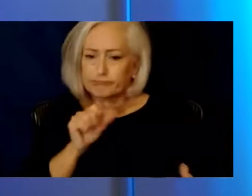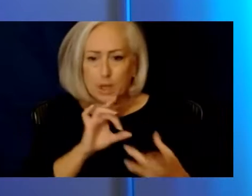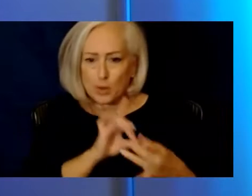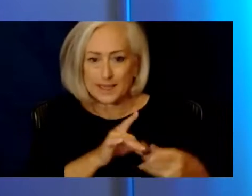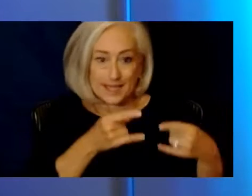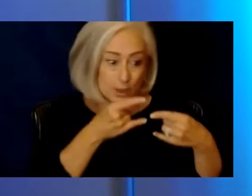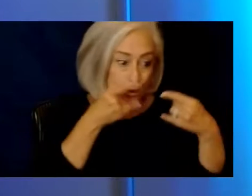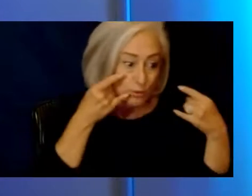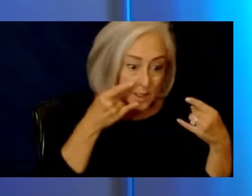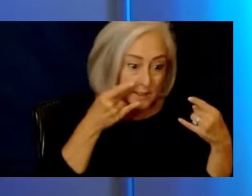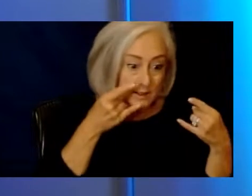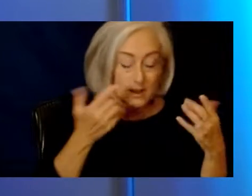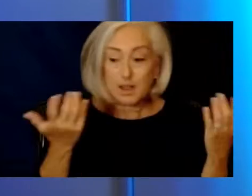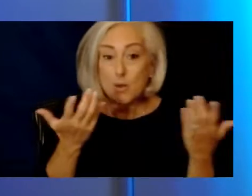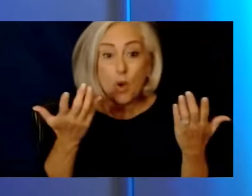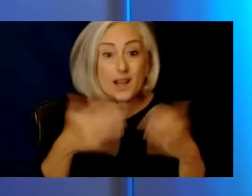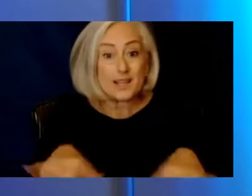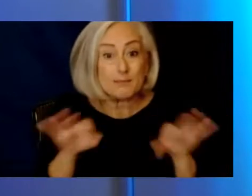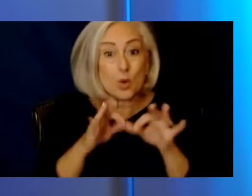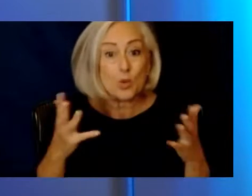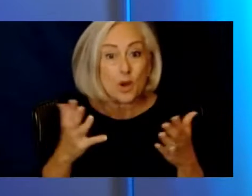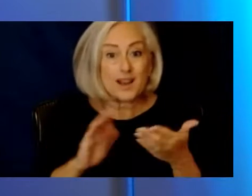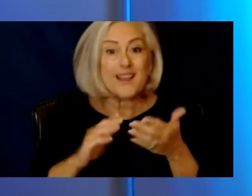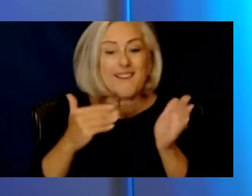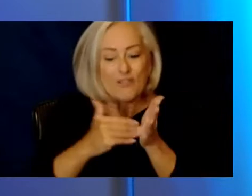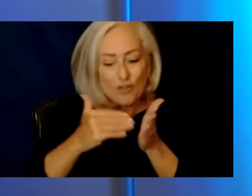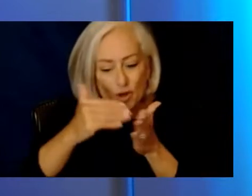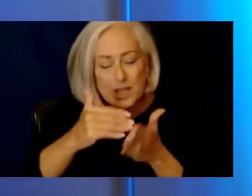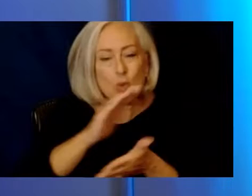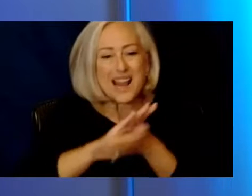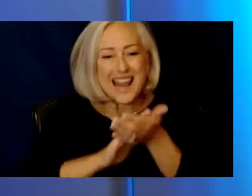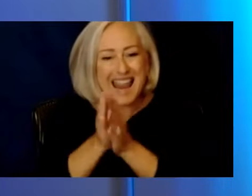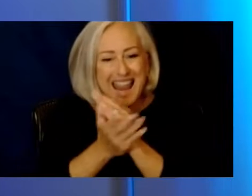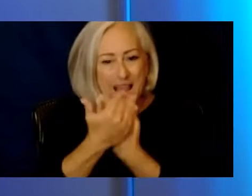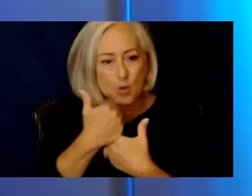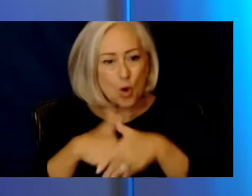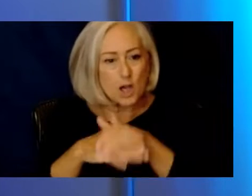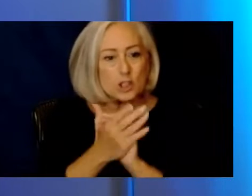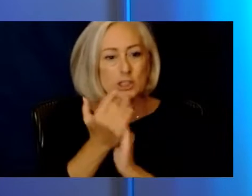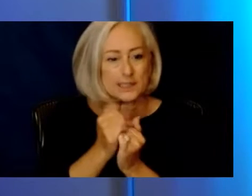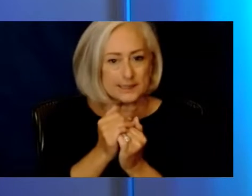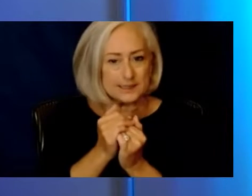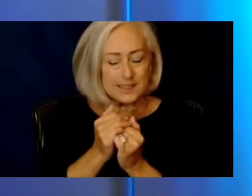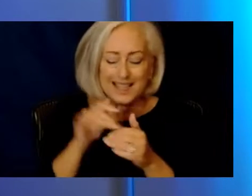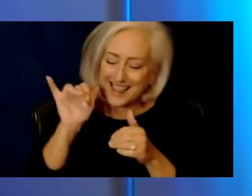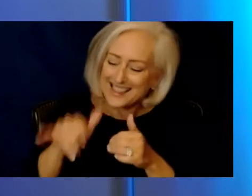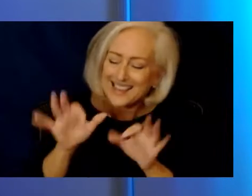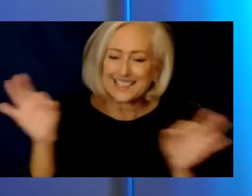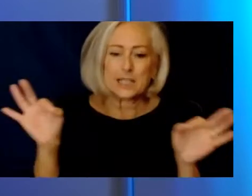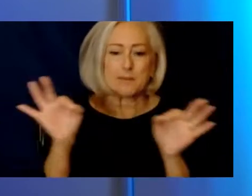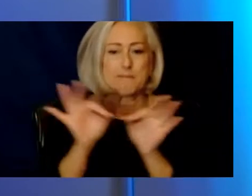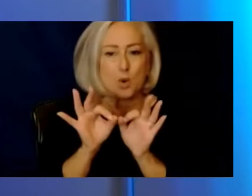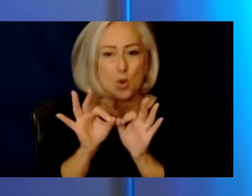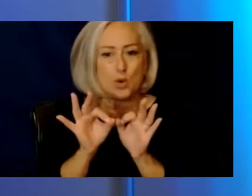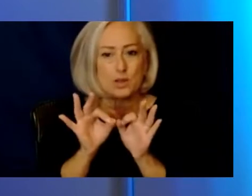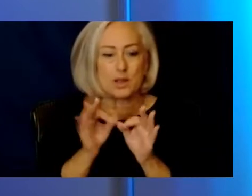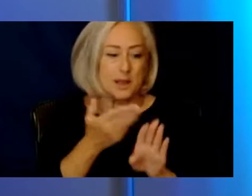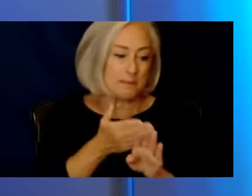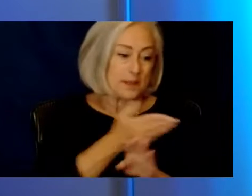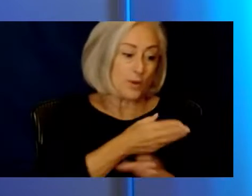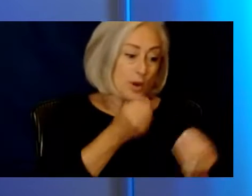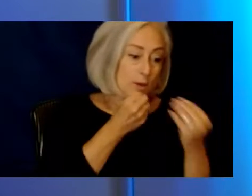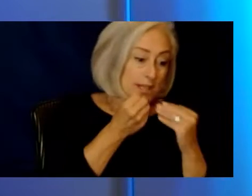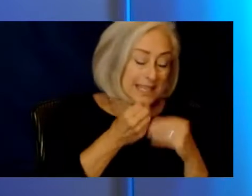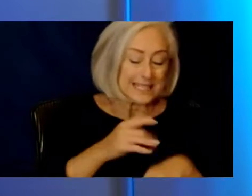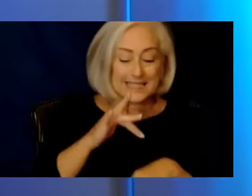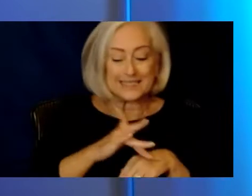hand washing, the importance of frequent hand washing. We've talked about this before. It's very important before you eat, before you touch your face,